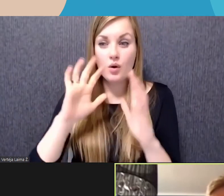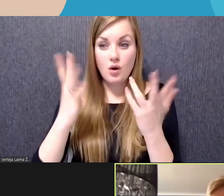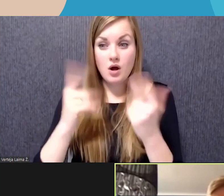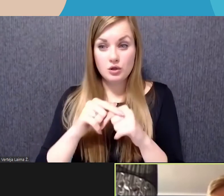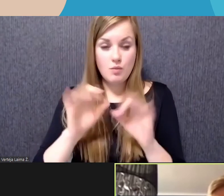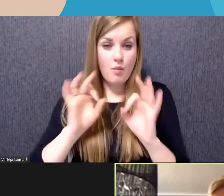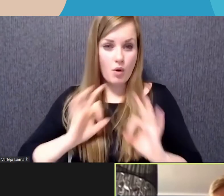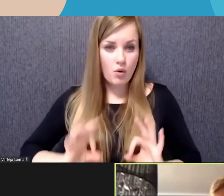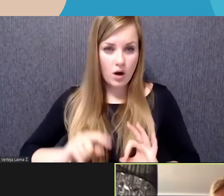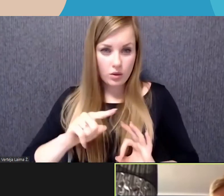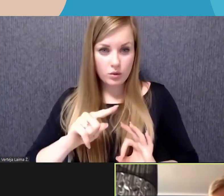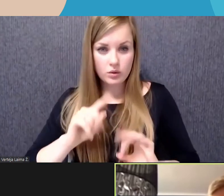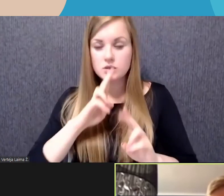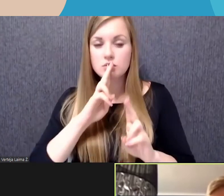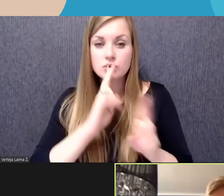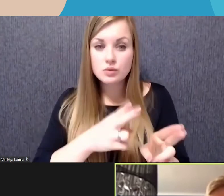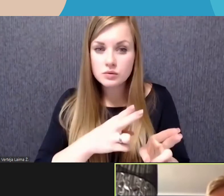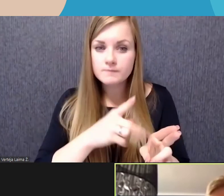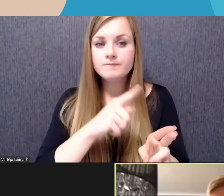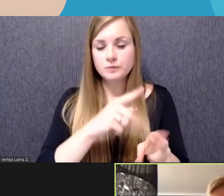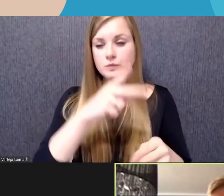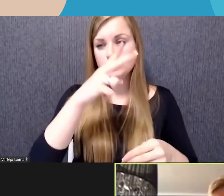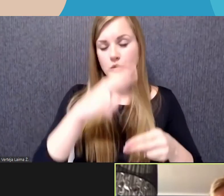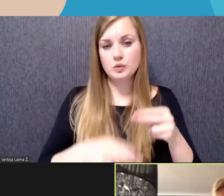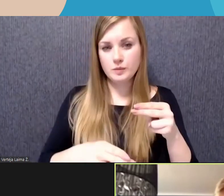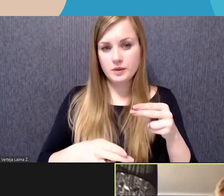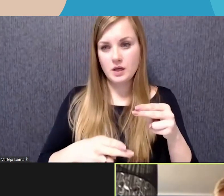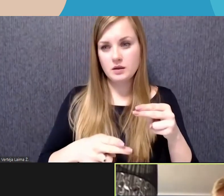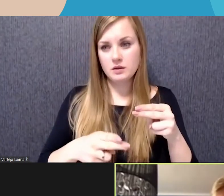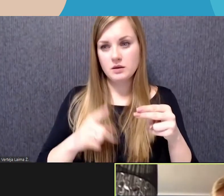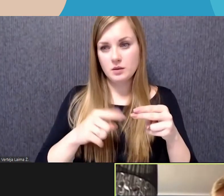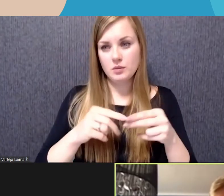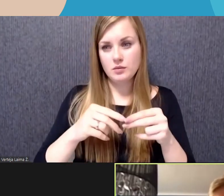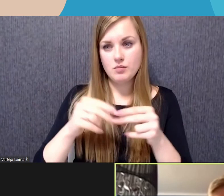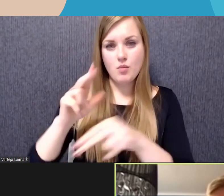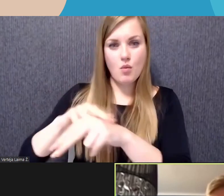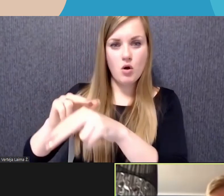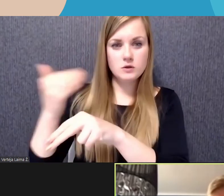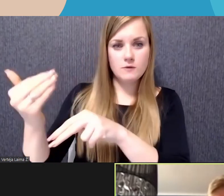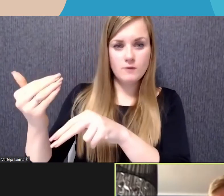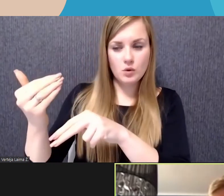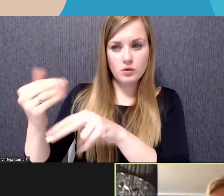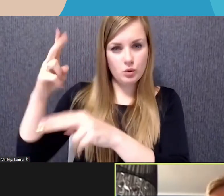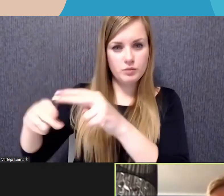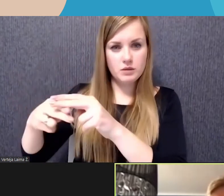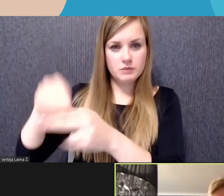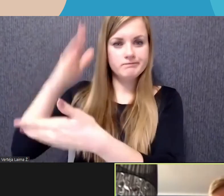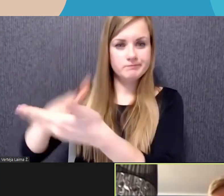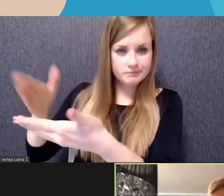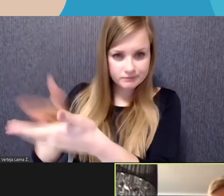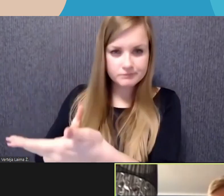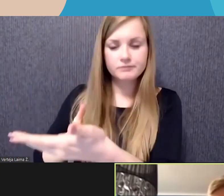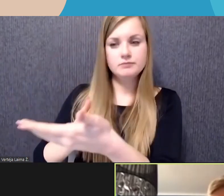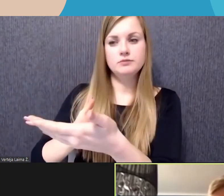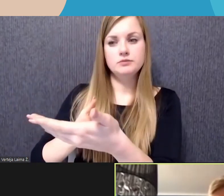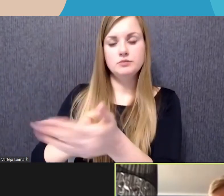hopeful that when I addressed the prosecutor's office, when I challenged this decision, the